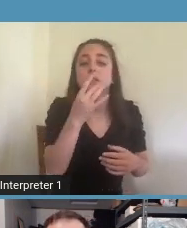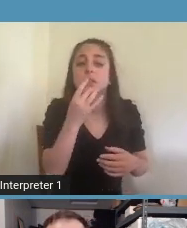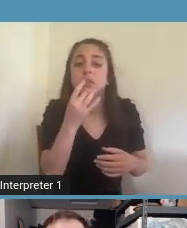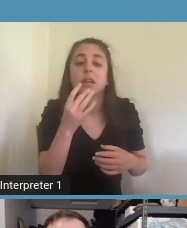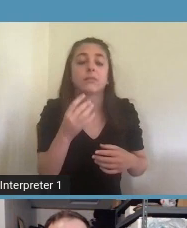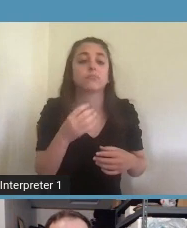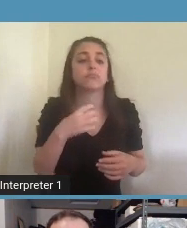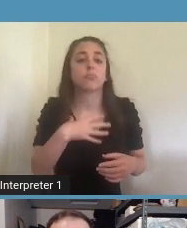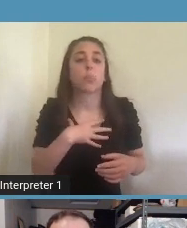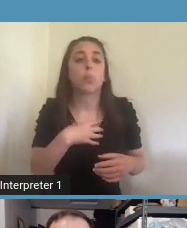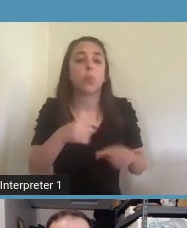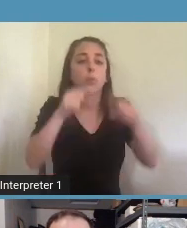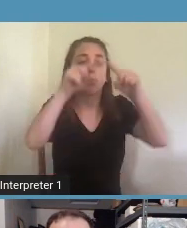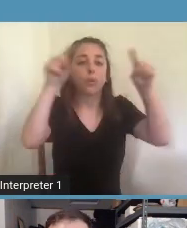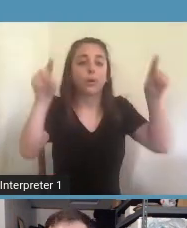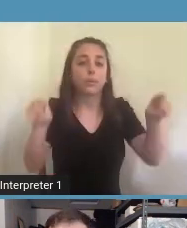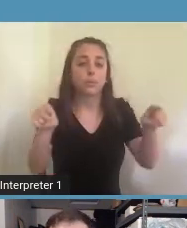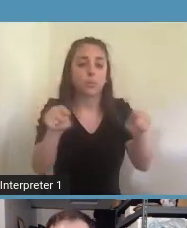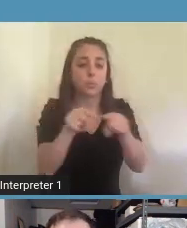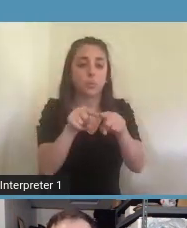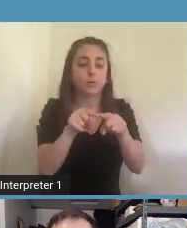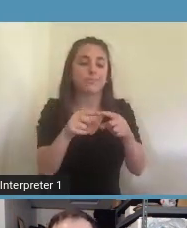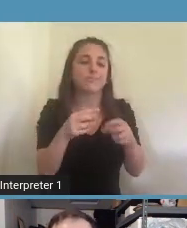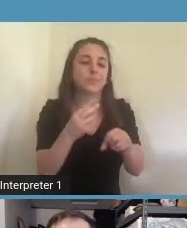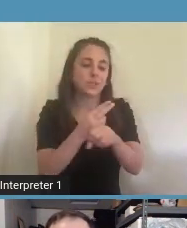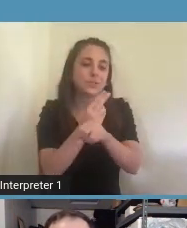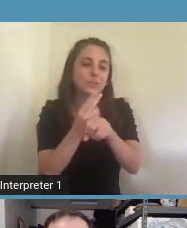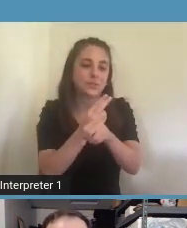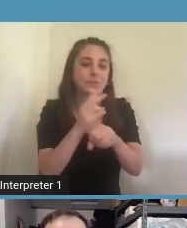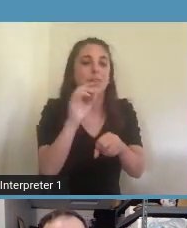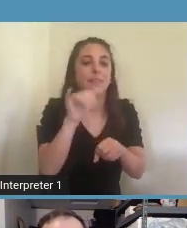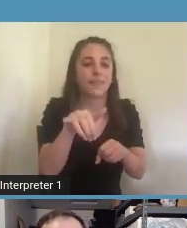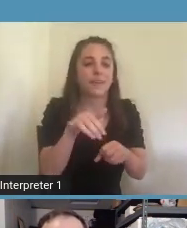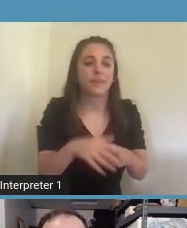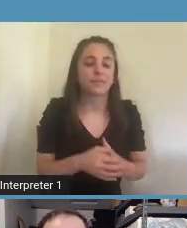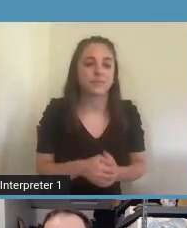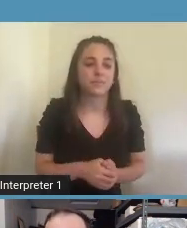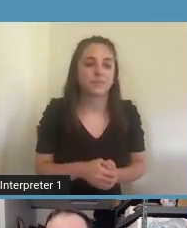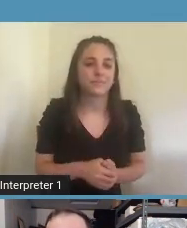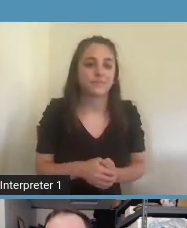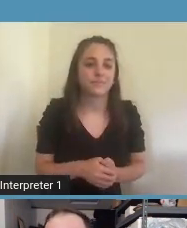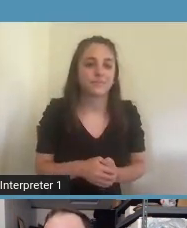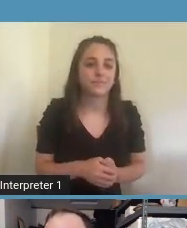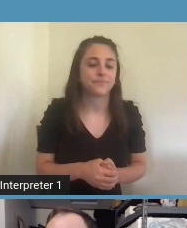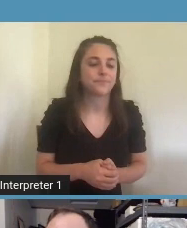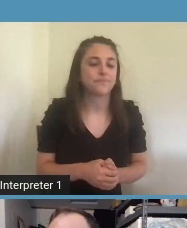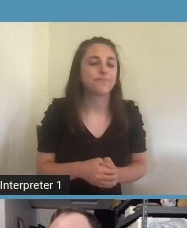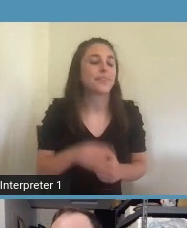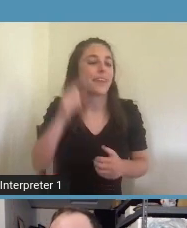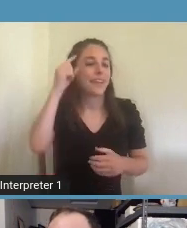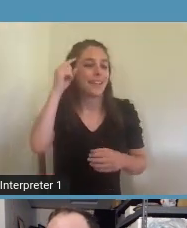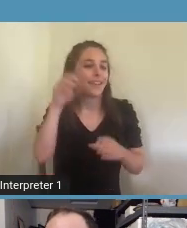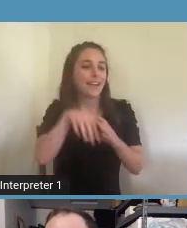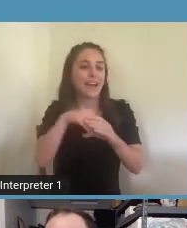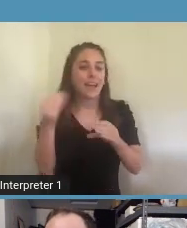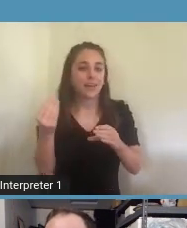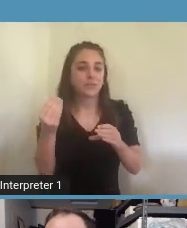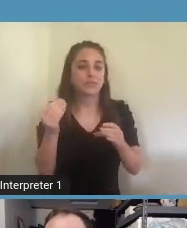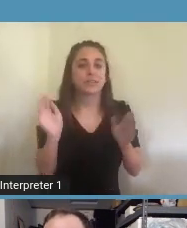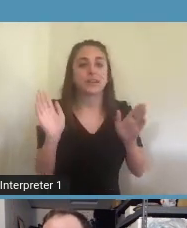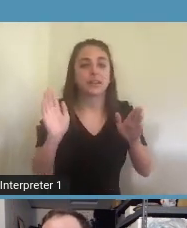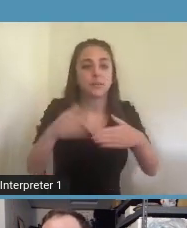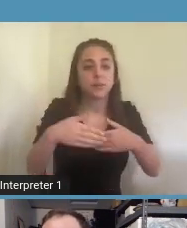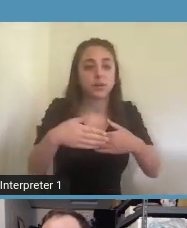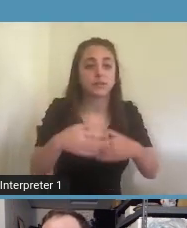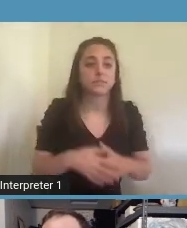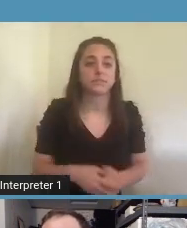and you use that. But like I said, just thinking outside the box. If it's